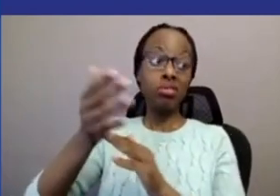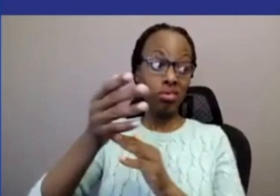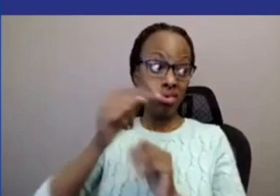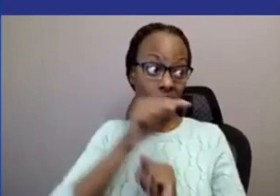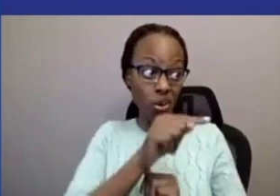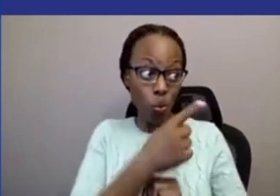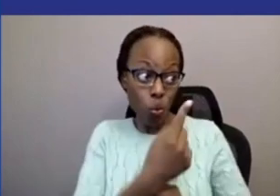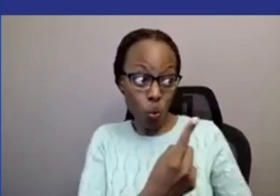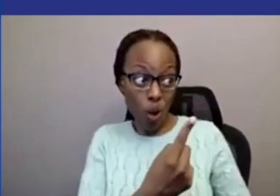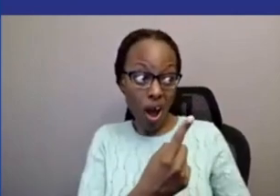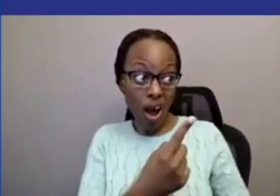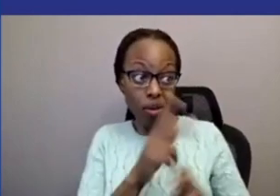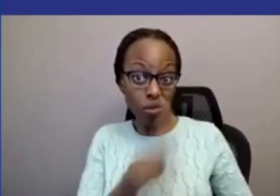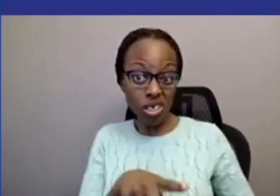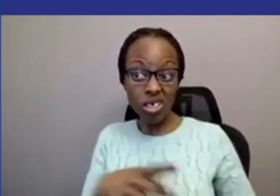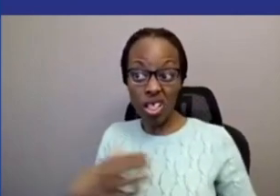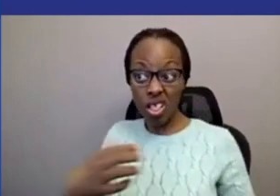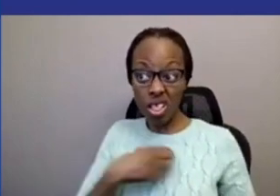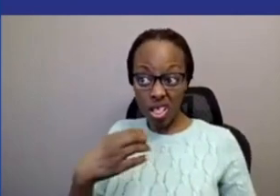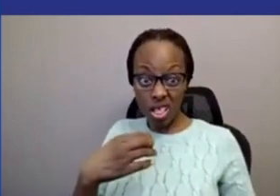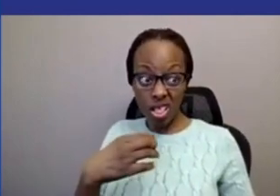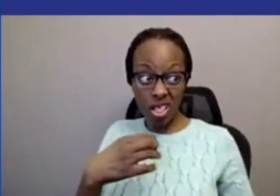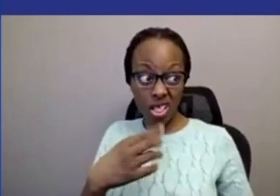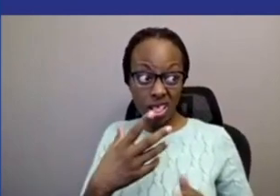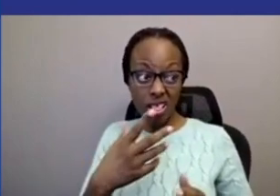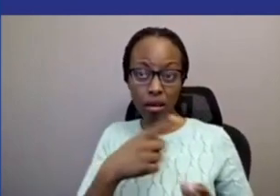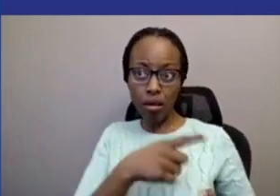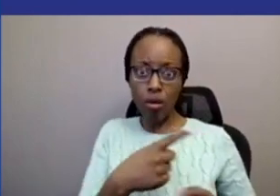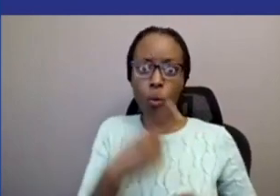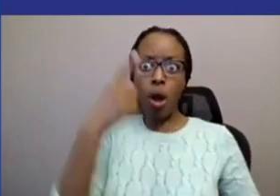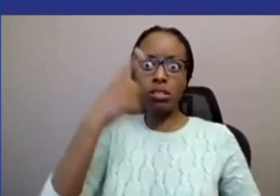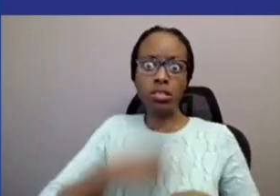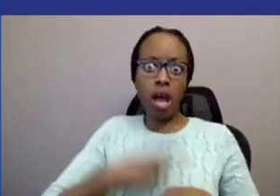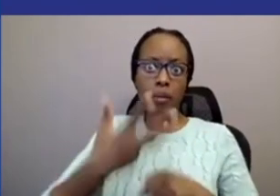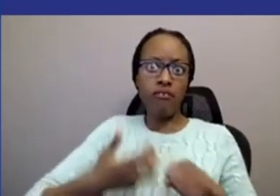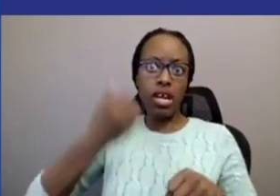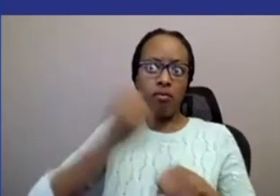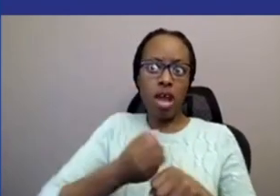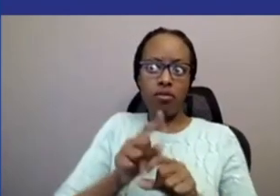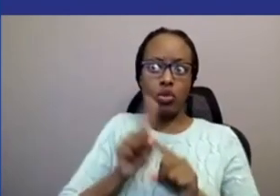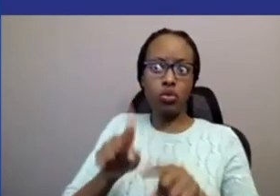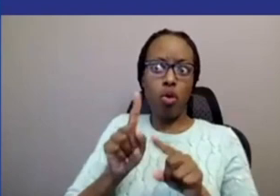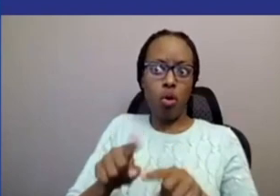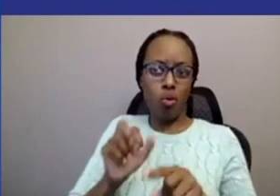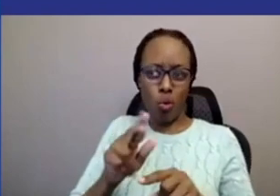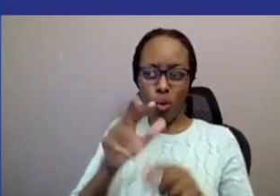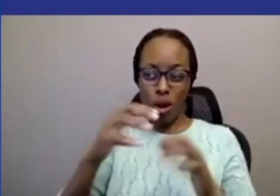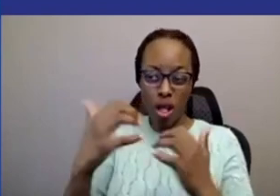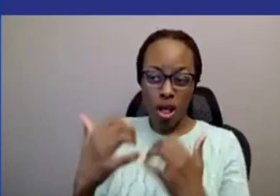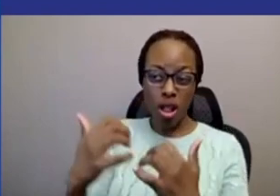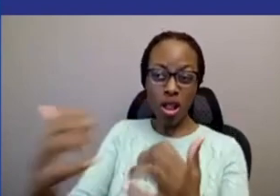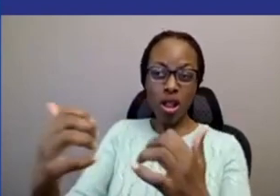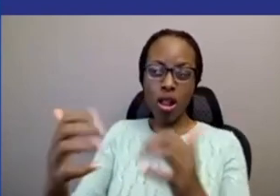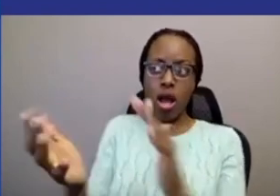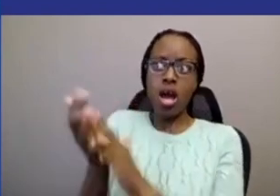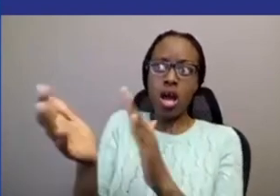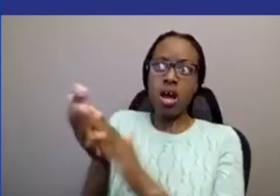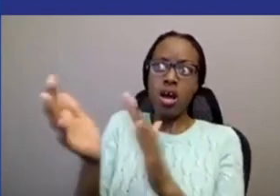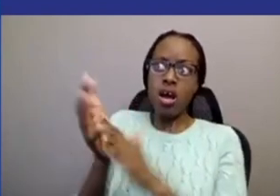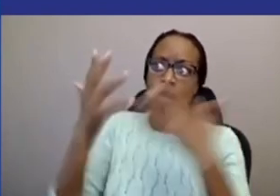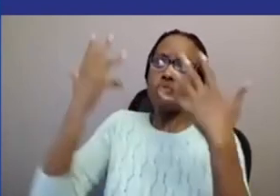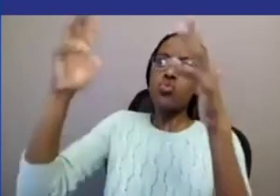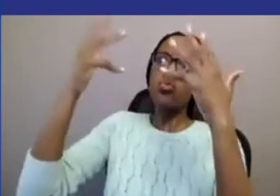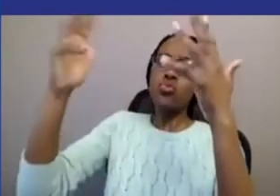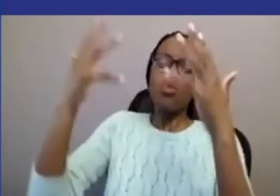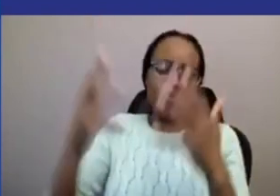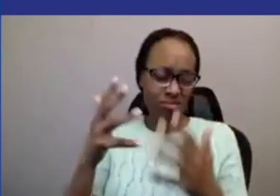who goes to the Institute once every 5 years, or those 150 people that were jumping up and down? You can't please everyone, but I